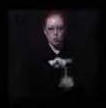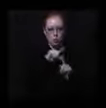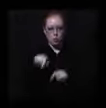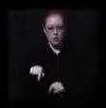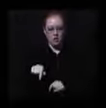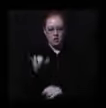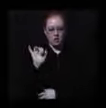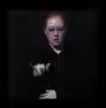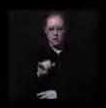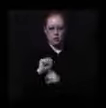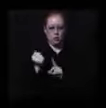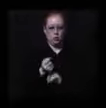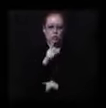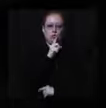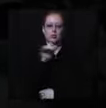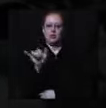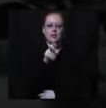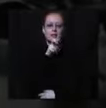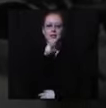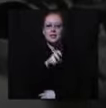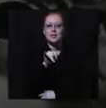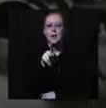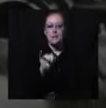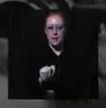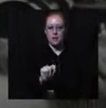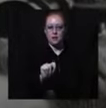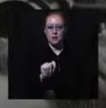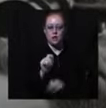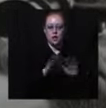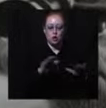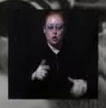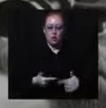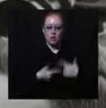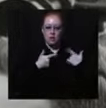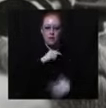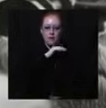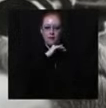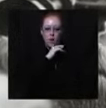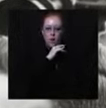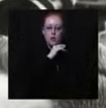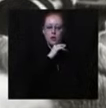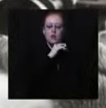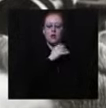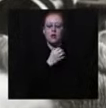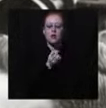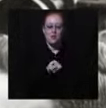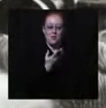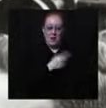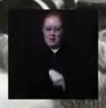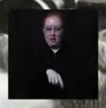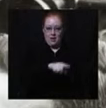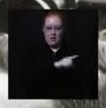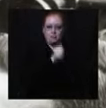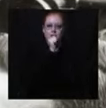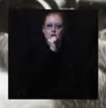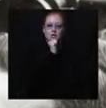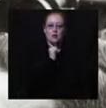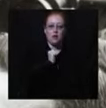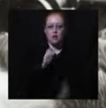a snake pit, and that the children live in filth, but many of our fellow citizens are